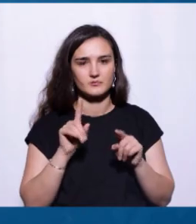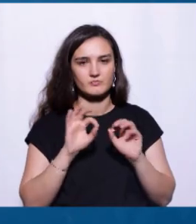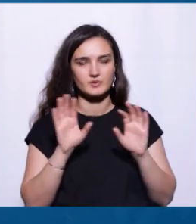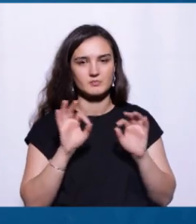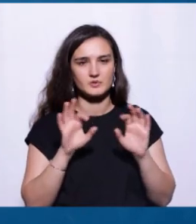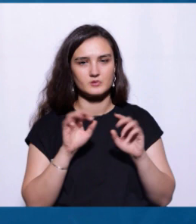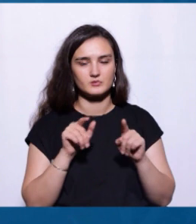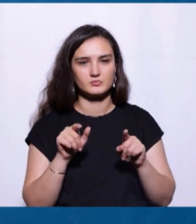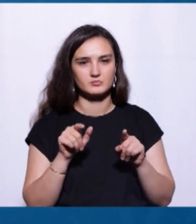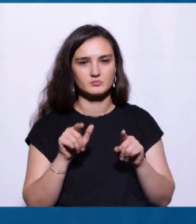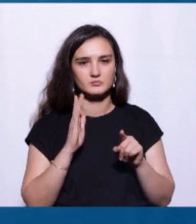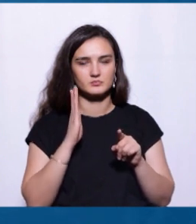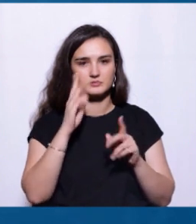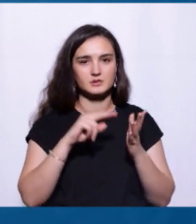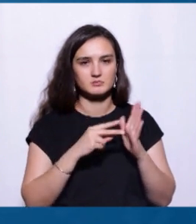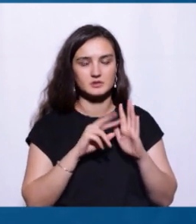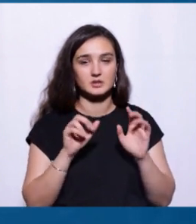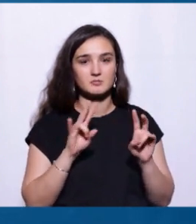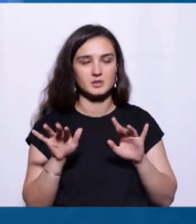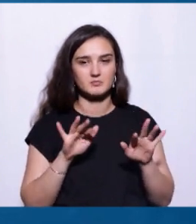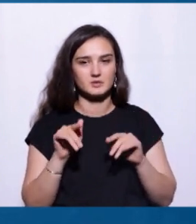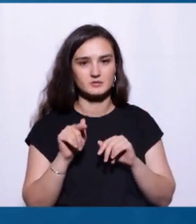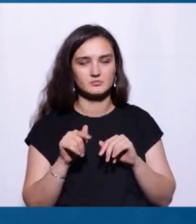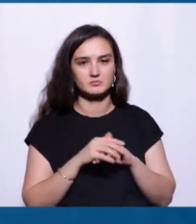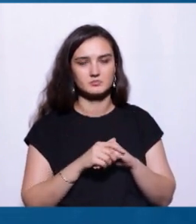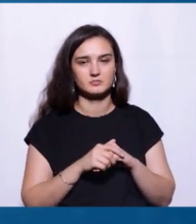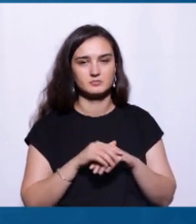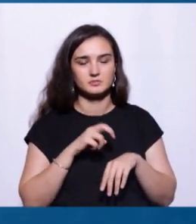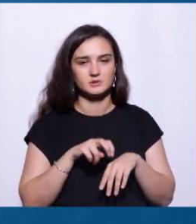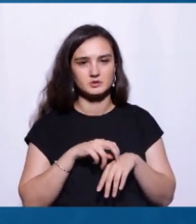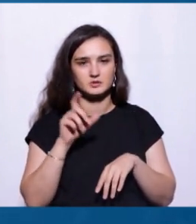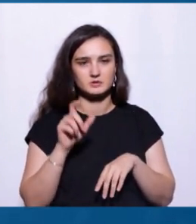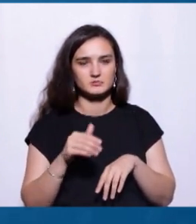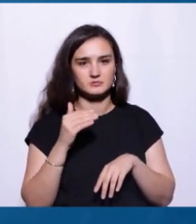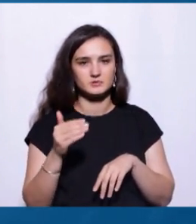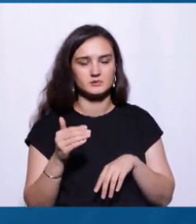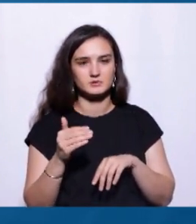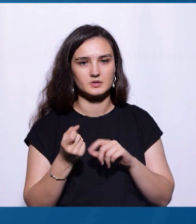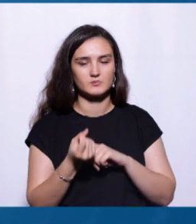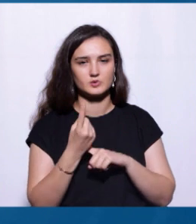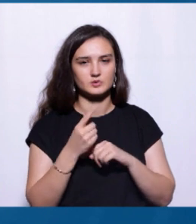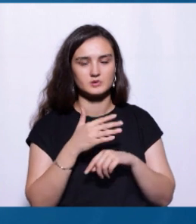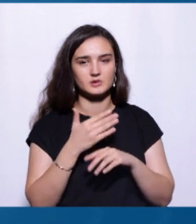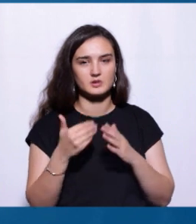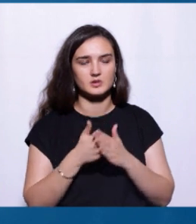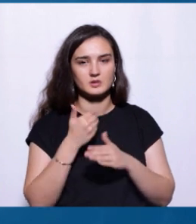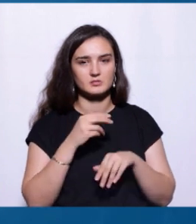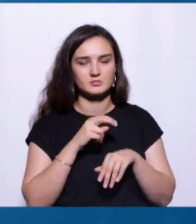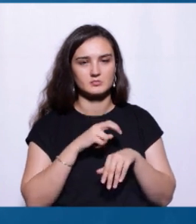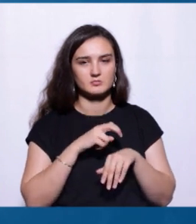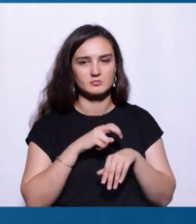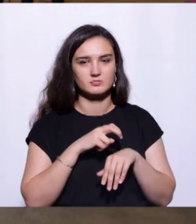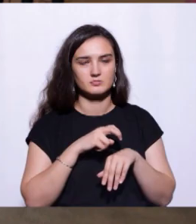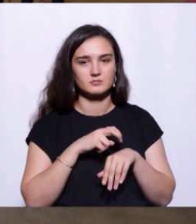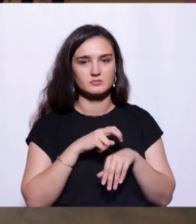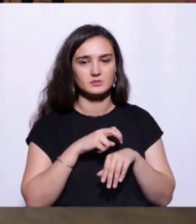talk about future plans or activities. Doctors are developing new medicines for the